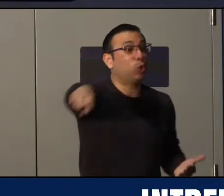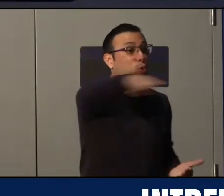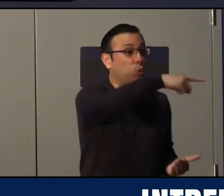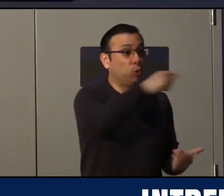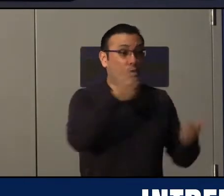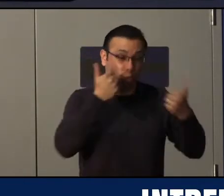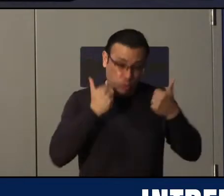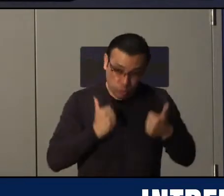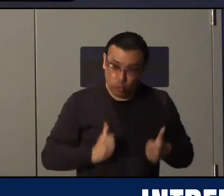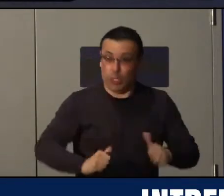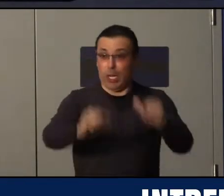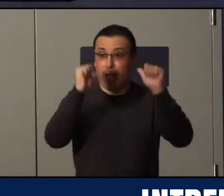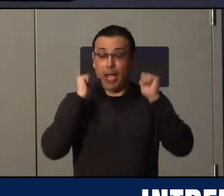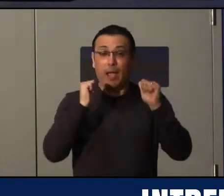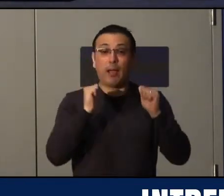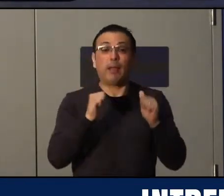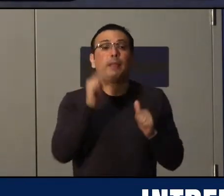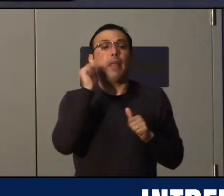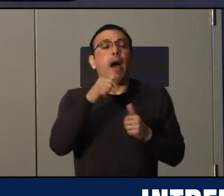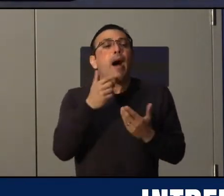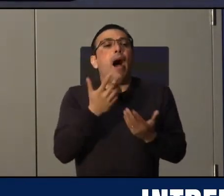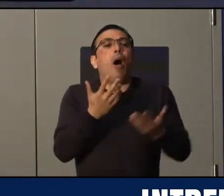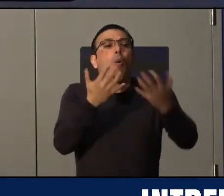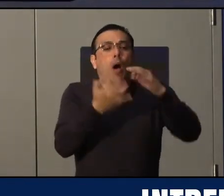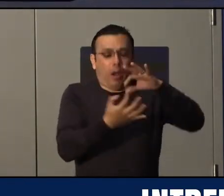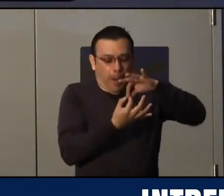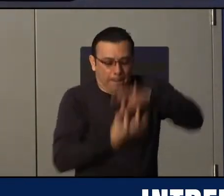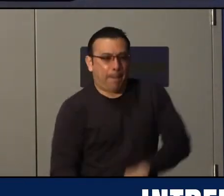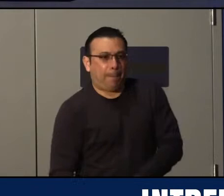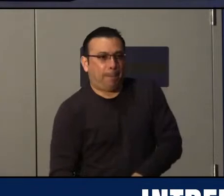it is a grounding, meditative thing. It